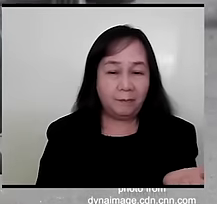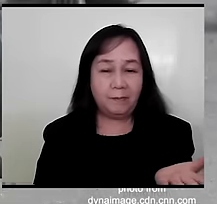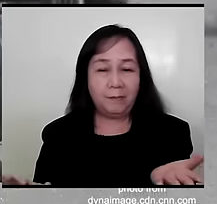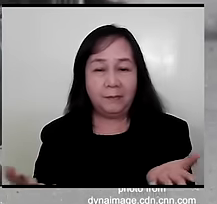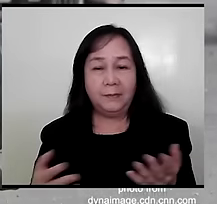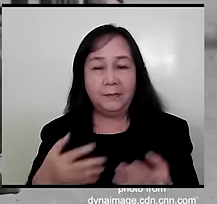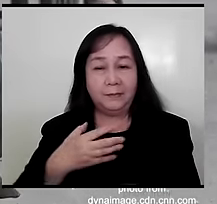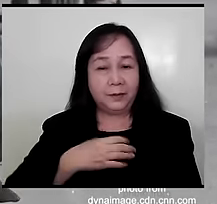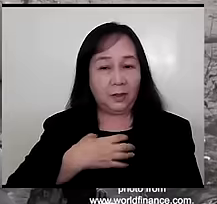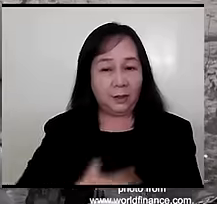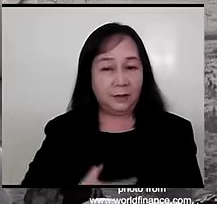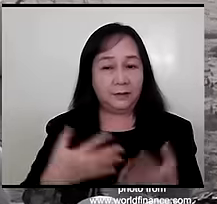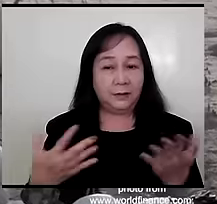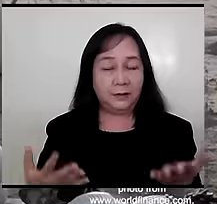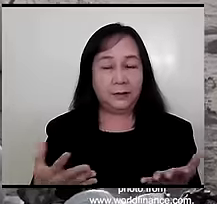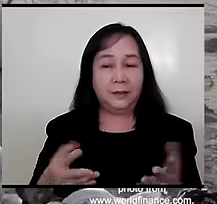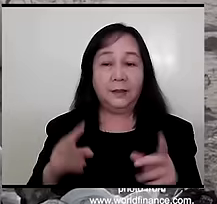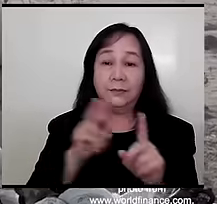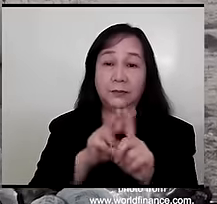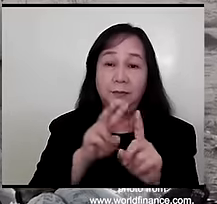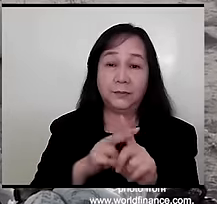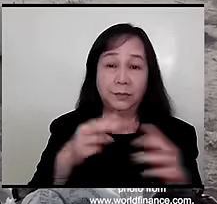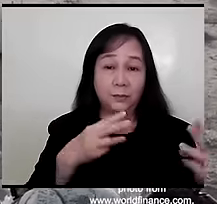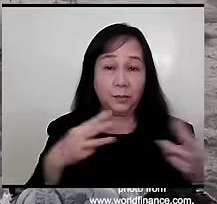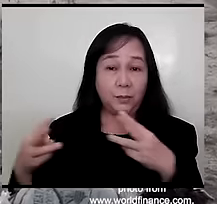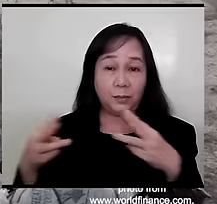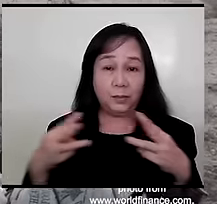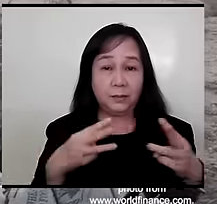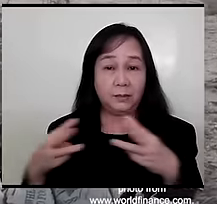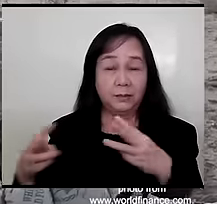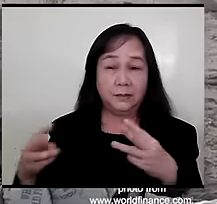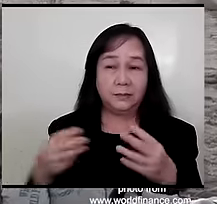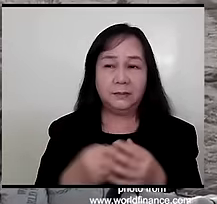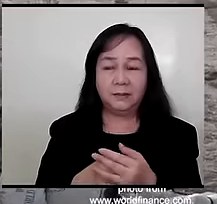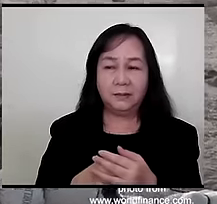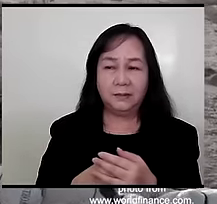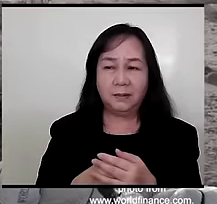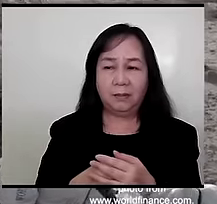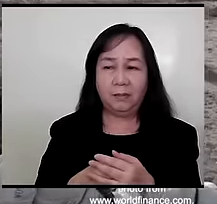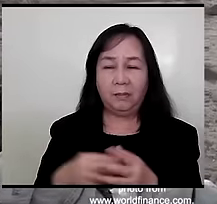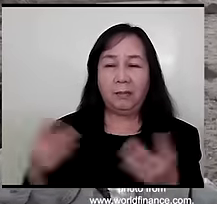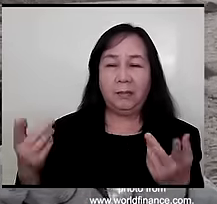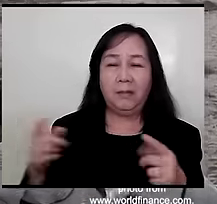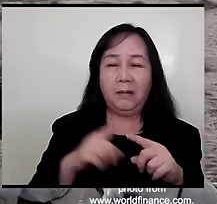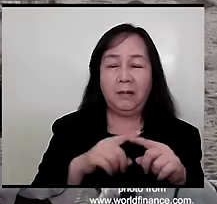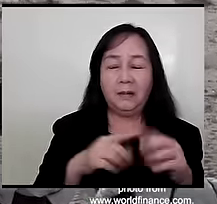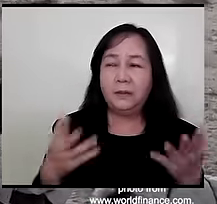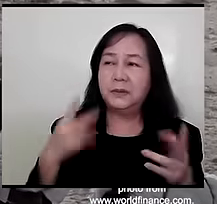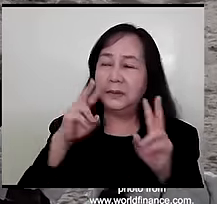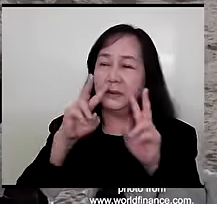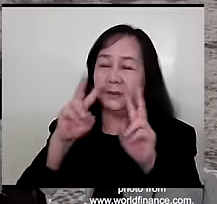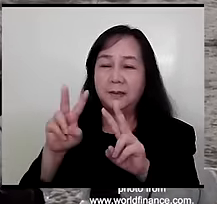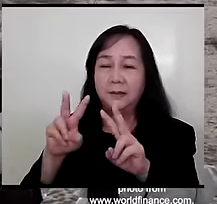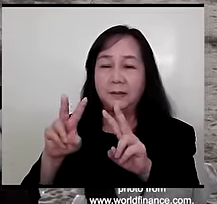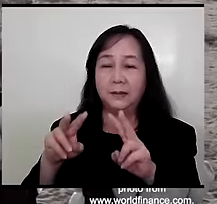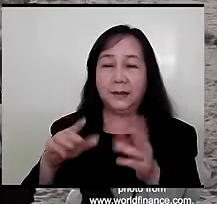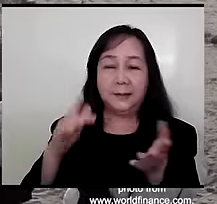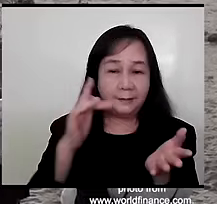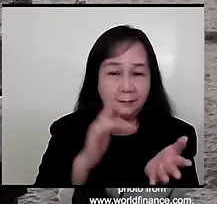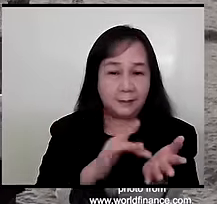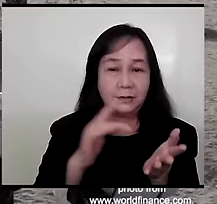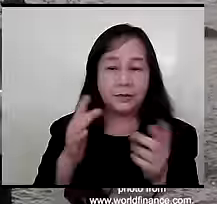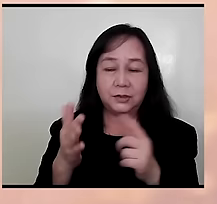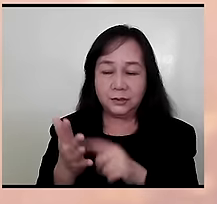war, the refugees. They are wounded. But do we see and touch Jesus' wounds in